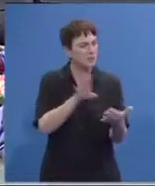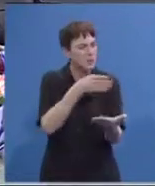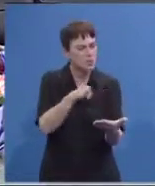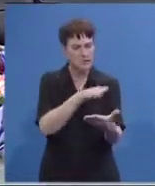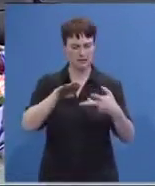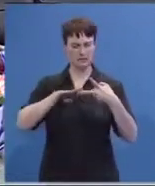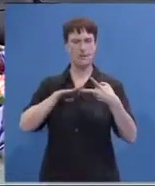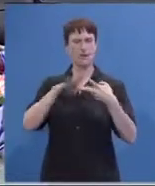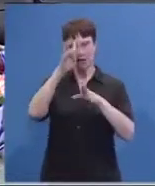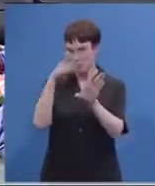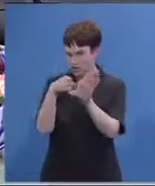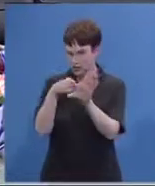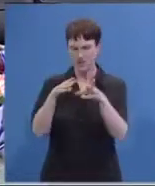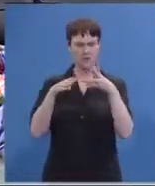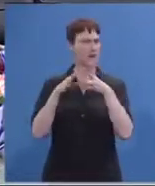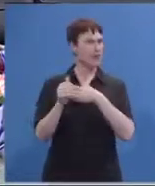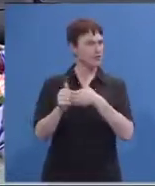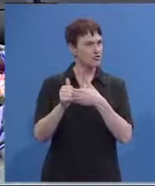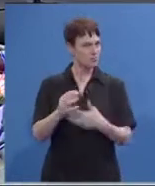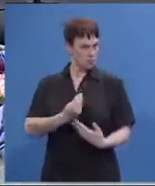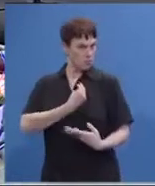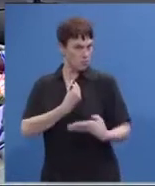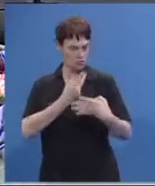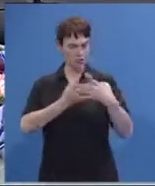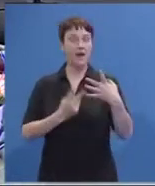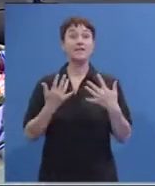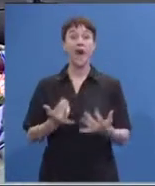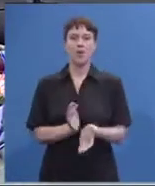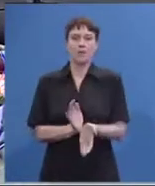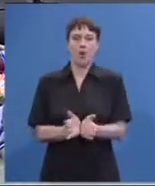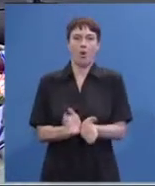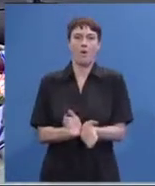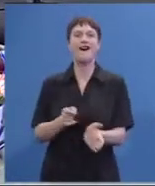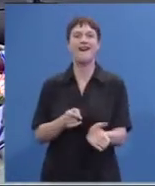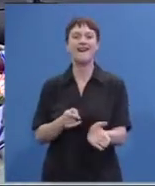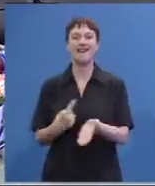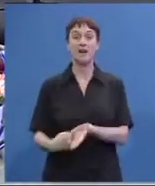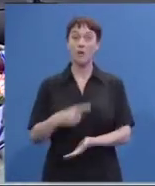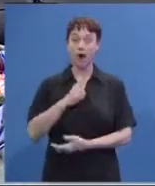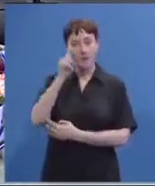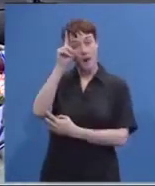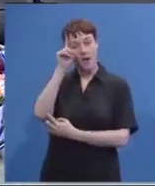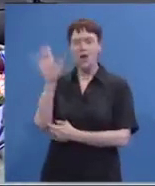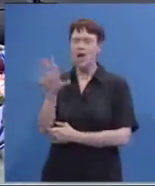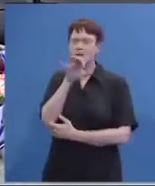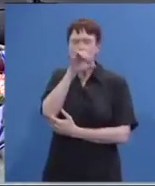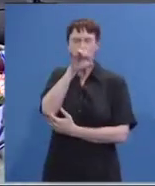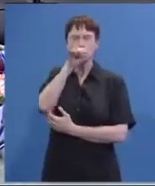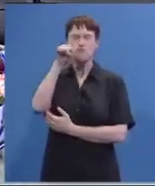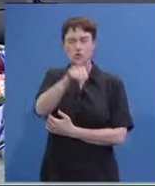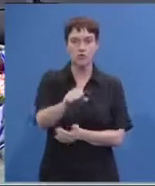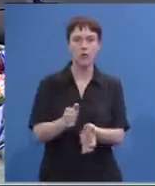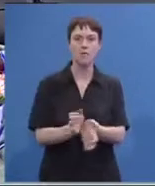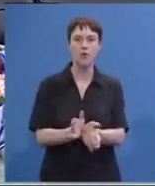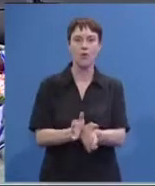from youth and leadership. We're moving on now to football, because Tata Madiba loved soccer. And during his time on Robben Island, he used